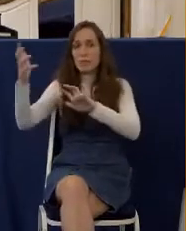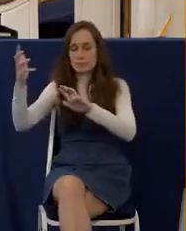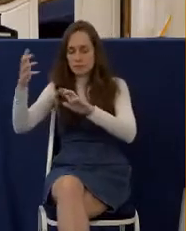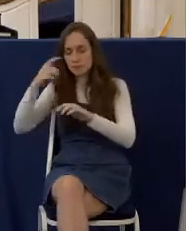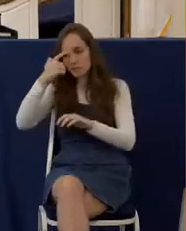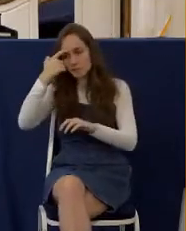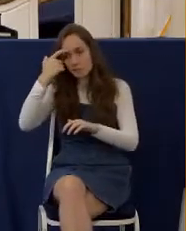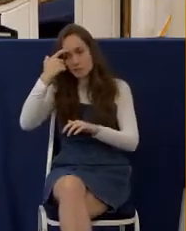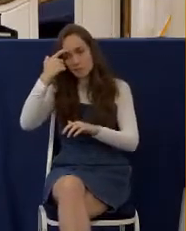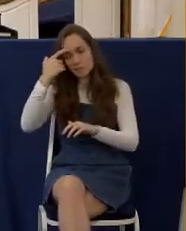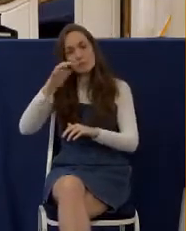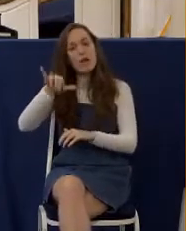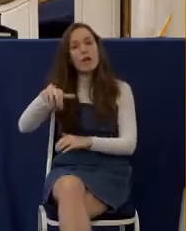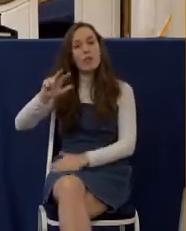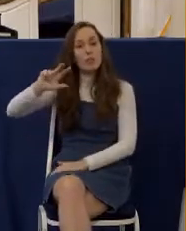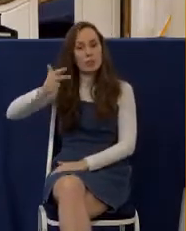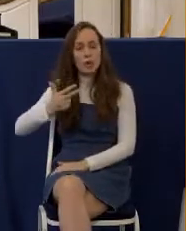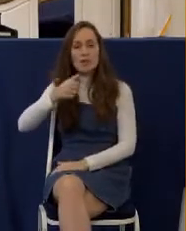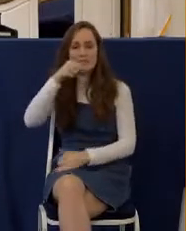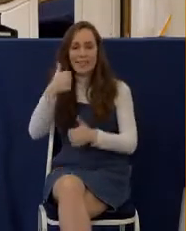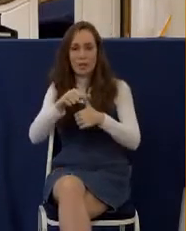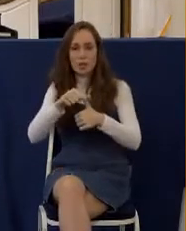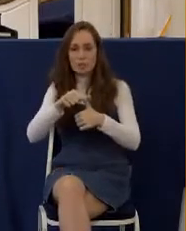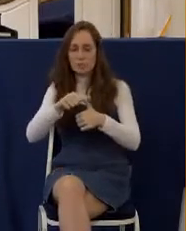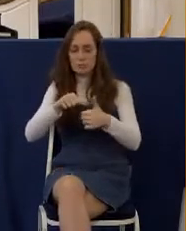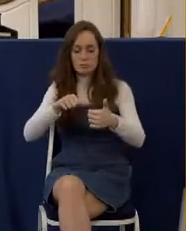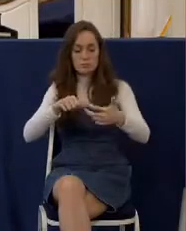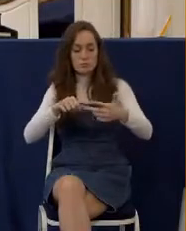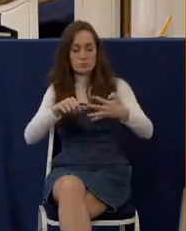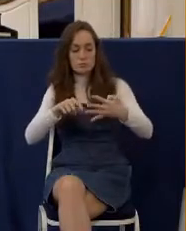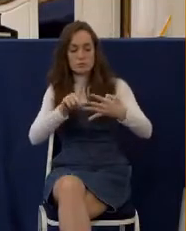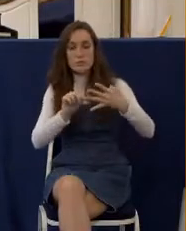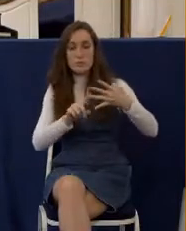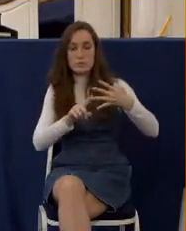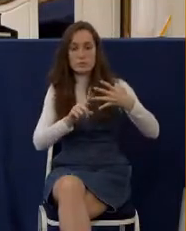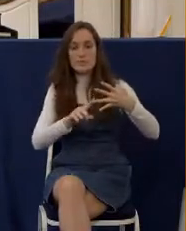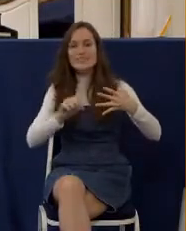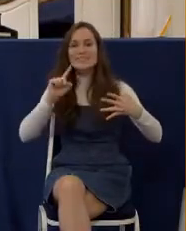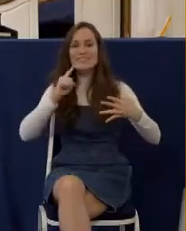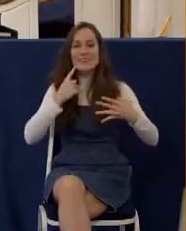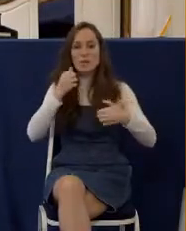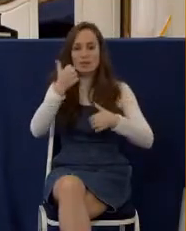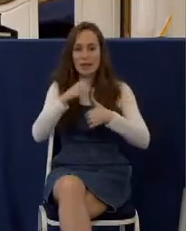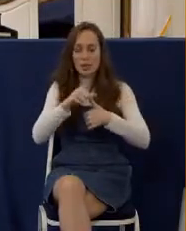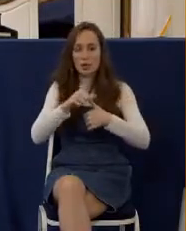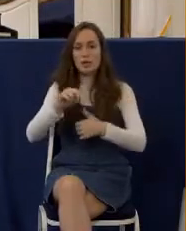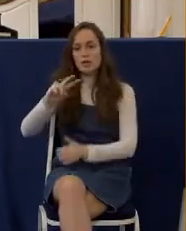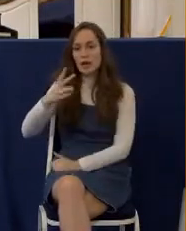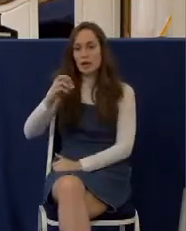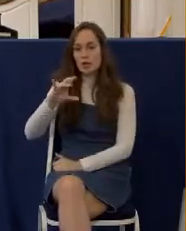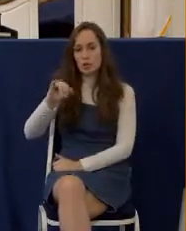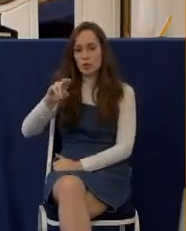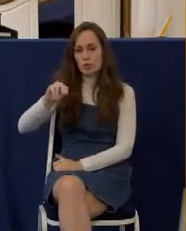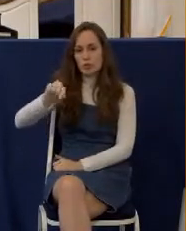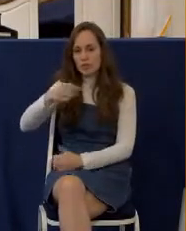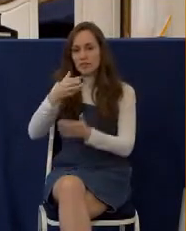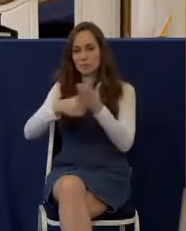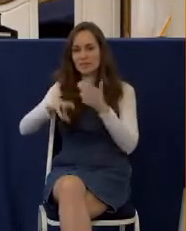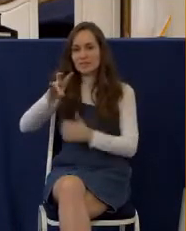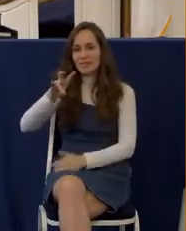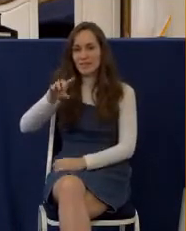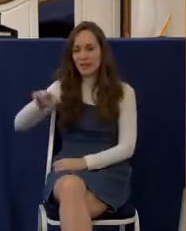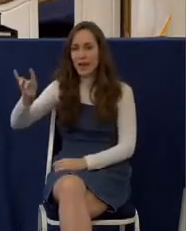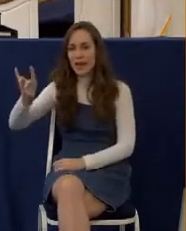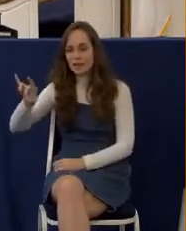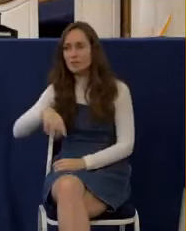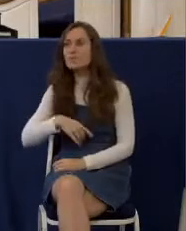the third letter that Paul wrote to the Corinthians. I call it letter C, which is called the severe letter in 2 Corinthians 7:8. What happened was some false